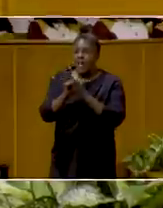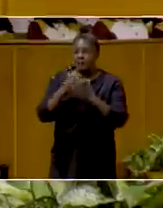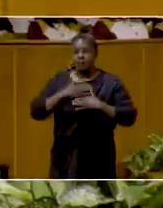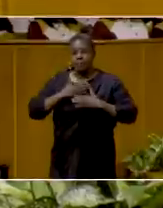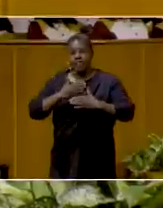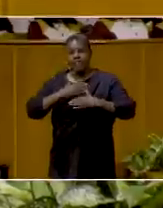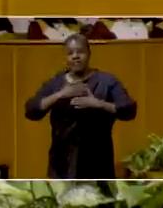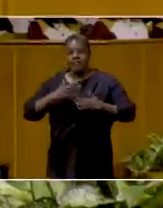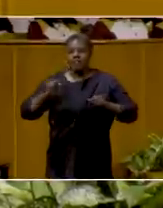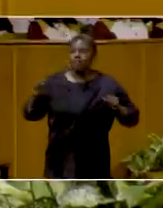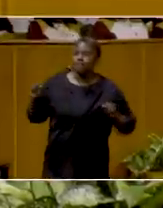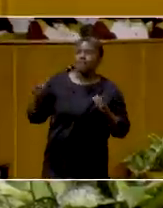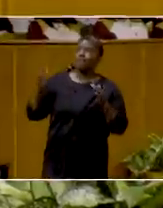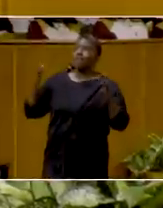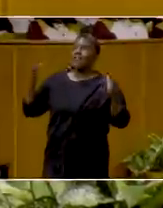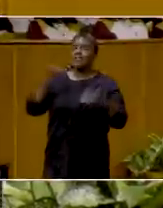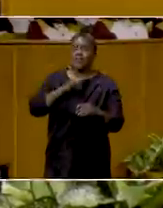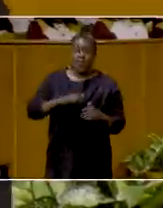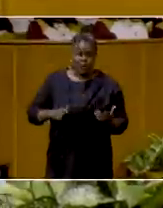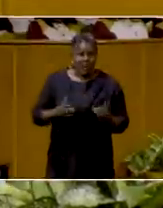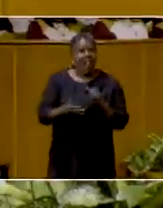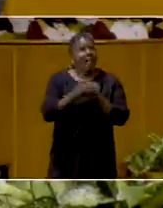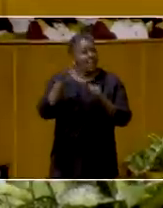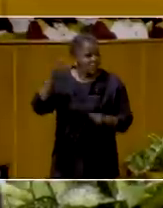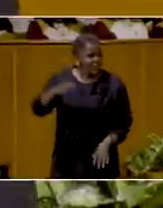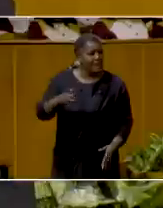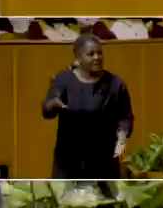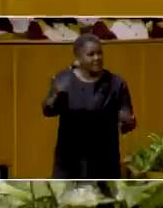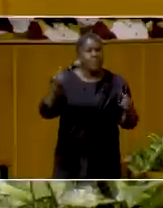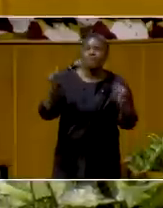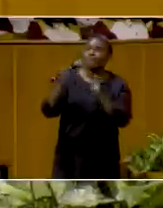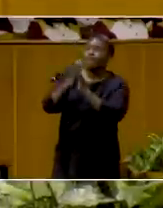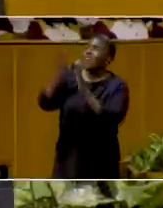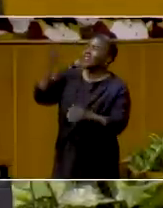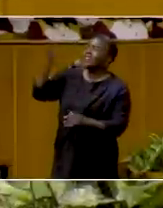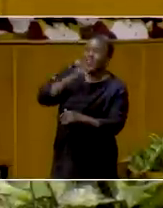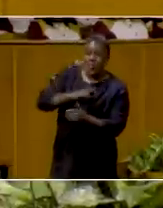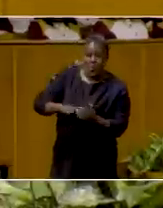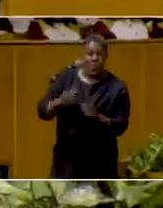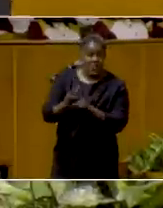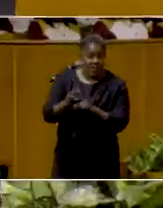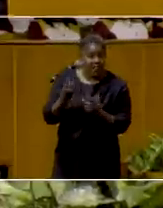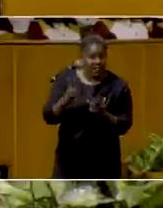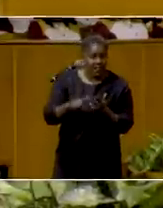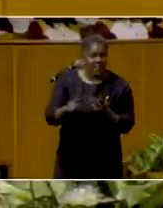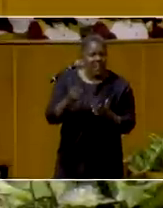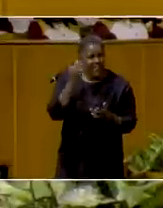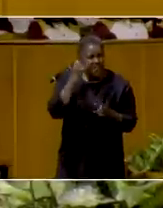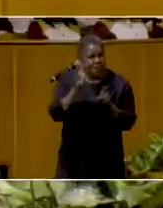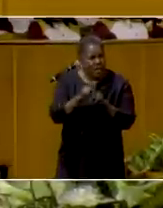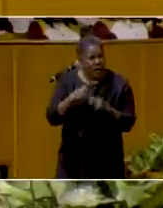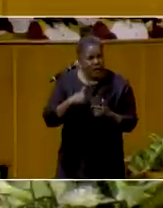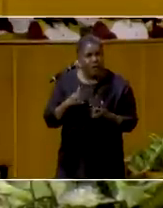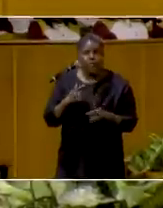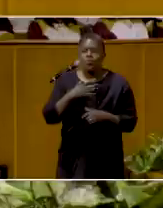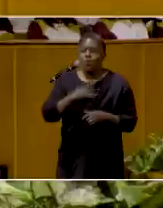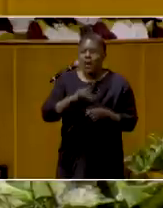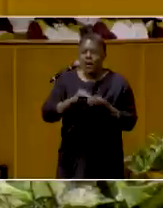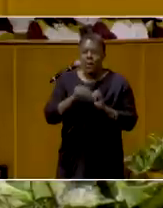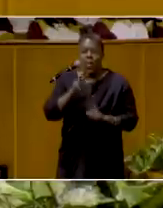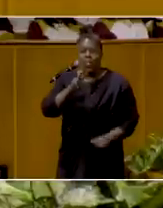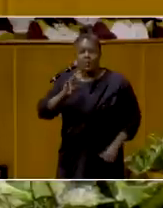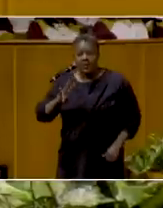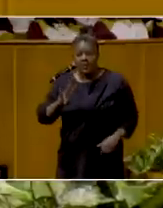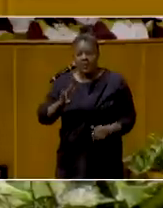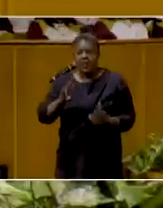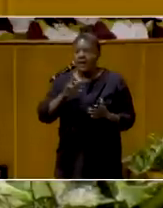breath, come on, help me preach. Praise ye the Lord. If you're like me, you like Psalm 37. Fret